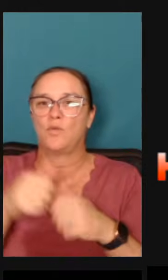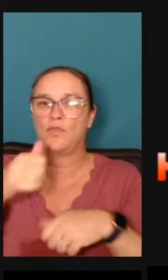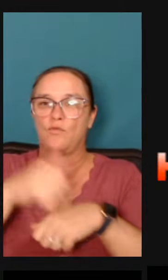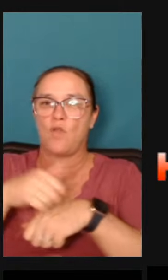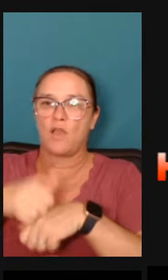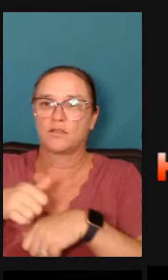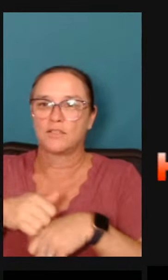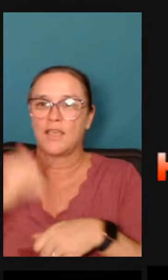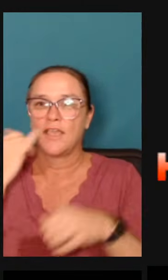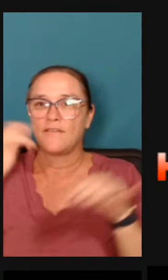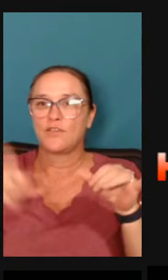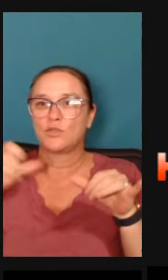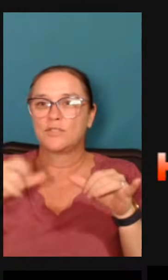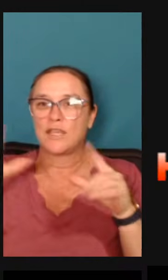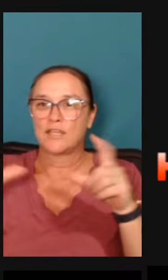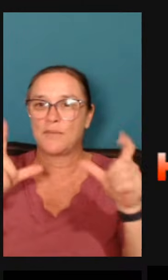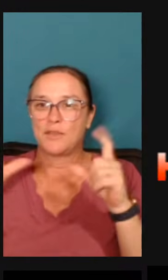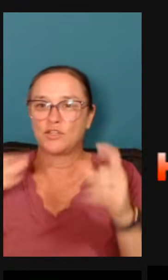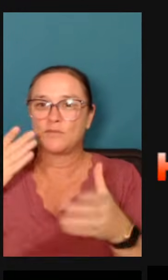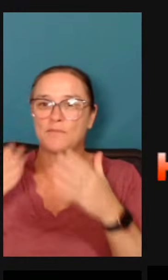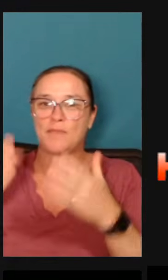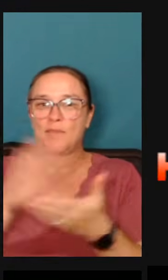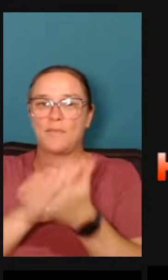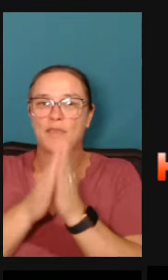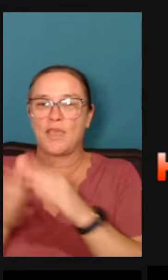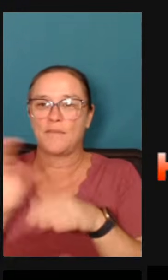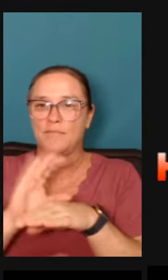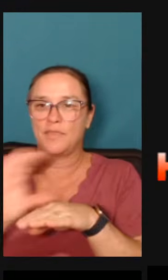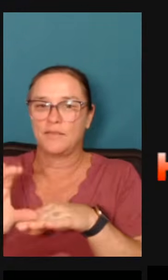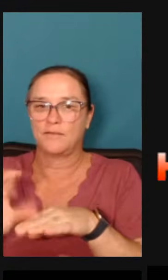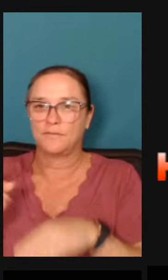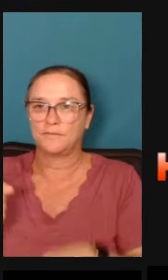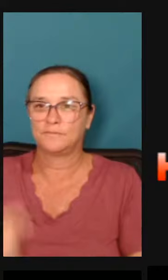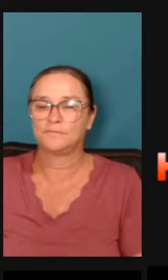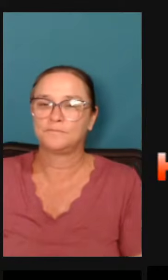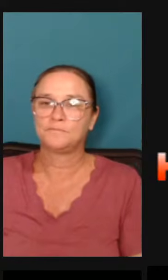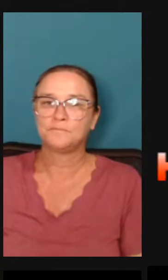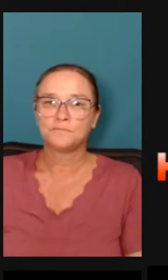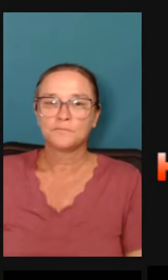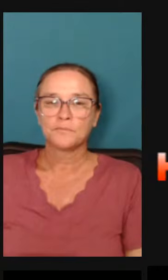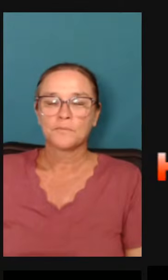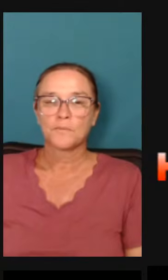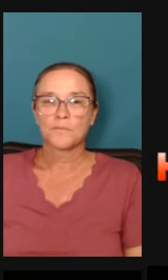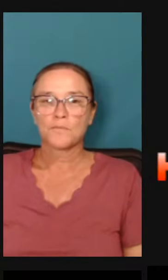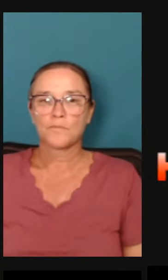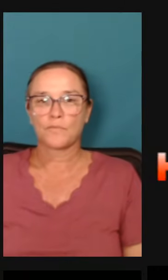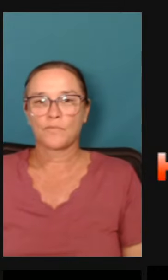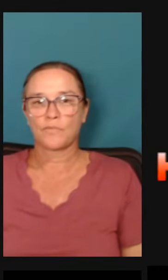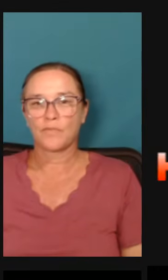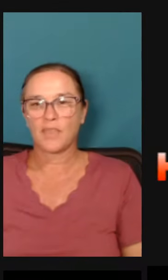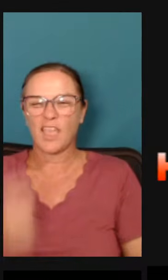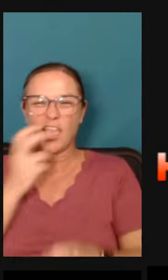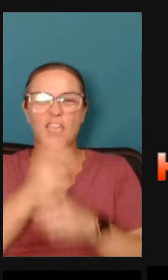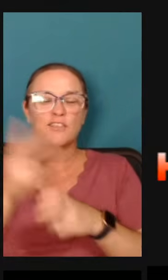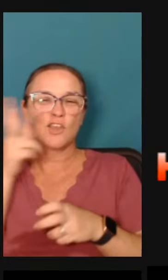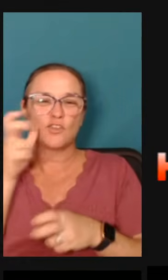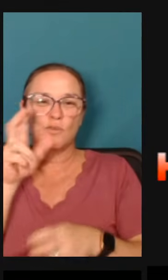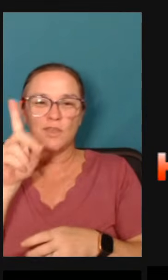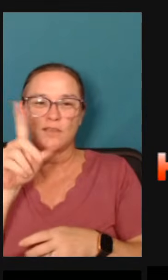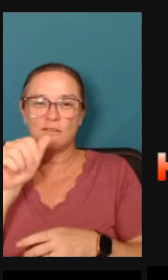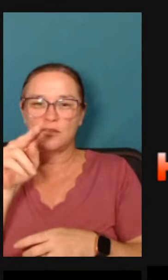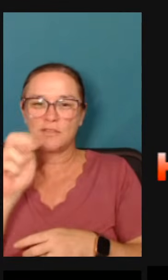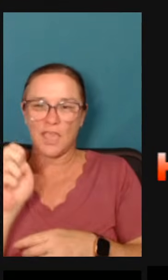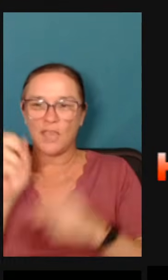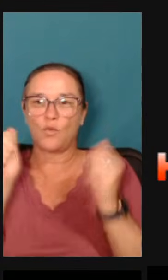stayed and take pictures, the road might look a little more like this. It's and a lot raining more Tephra debris on us. on the trail so